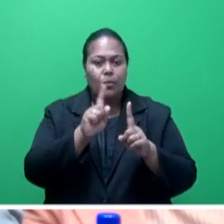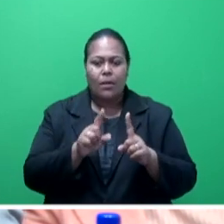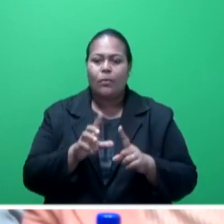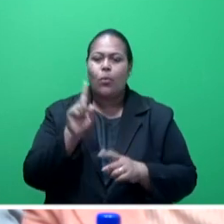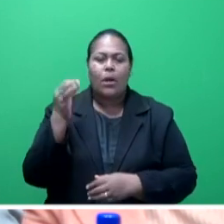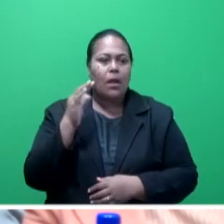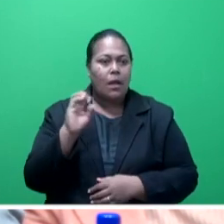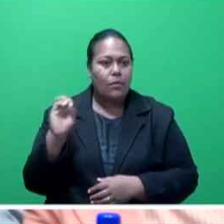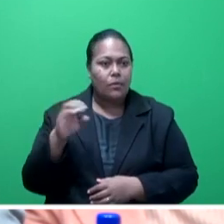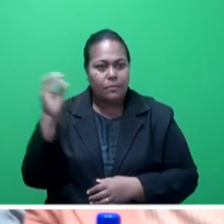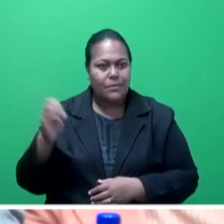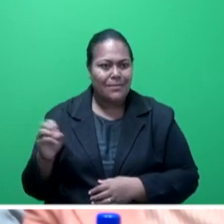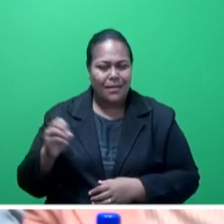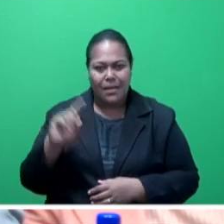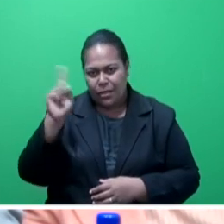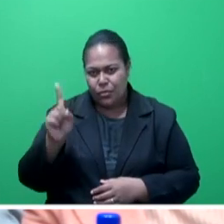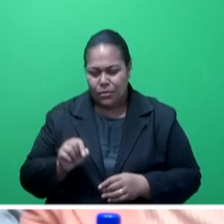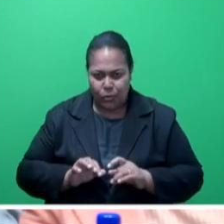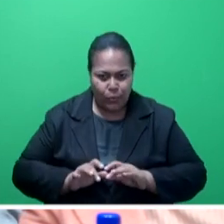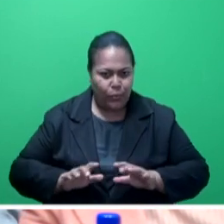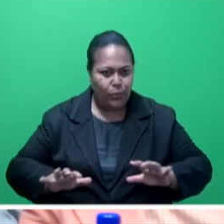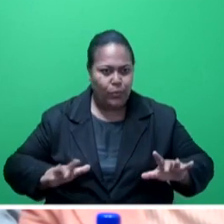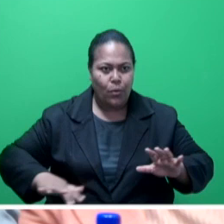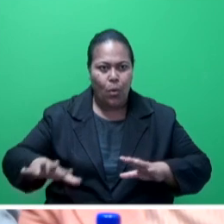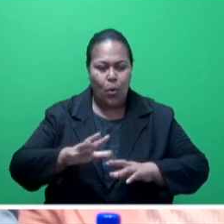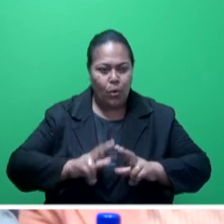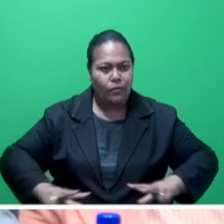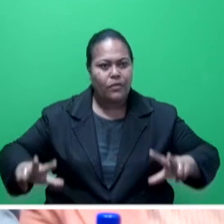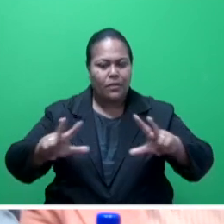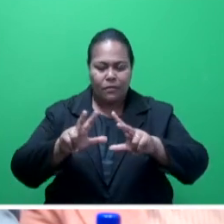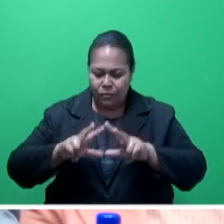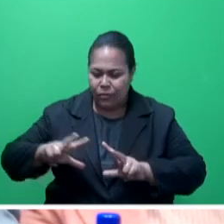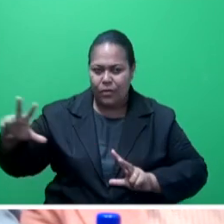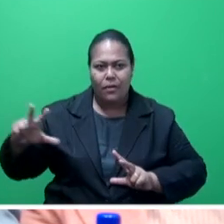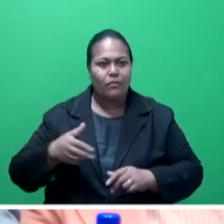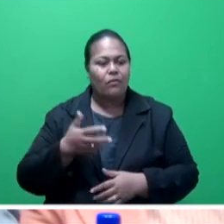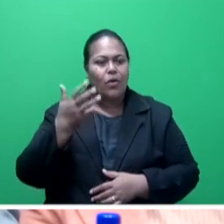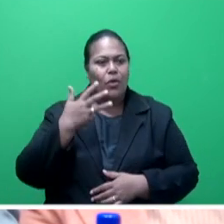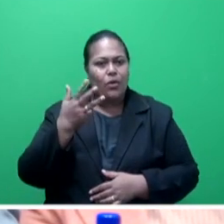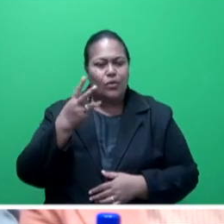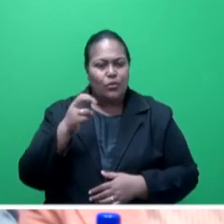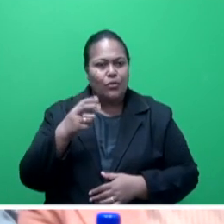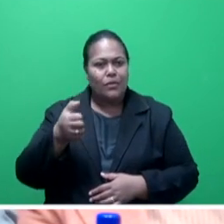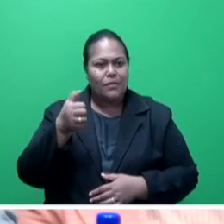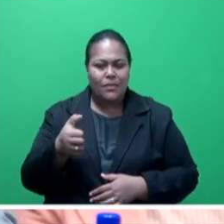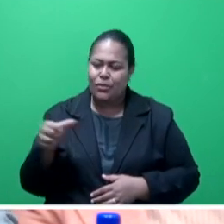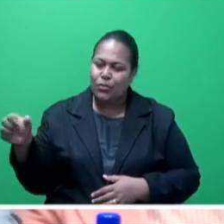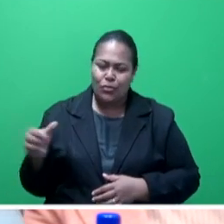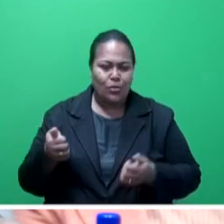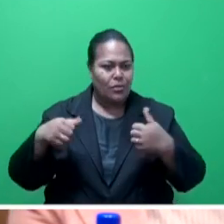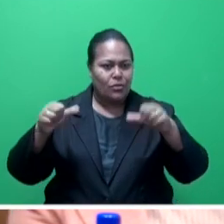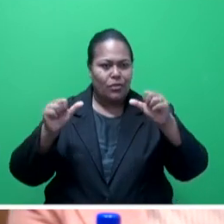year 2026. By 2017, we had achieved access to electricity of 96% of our population, up